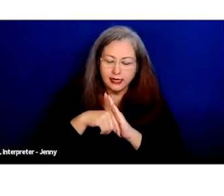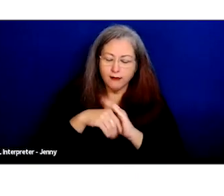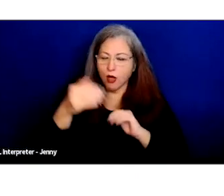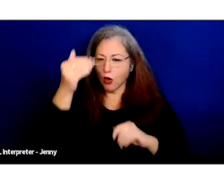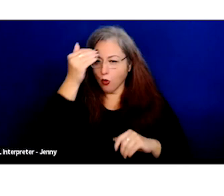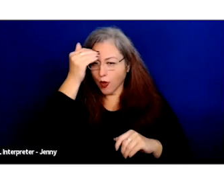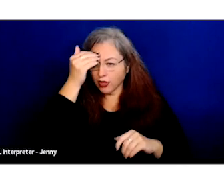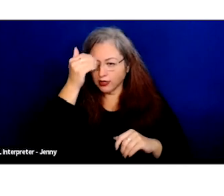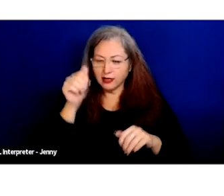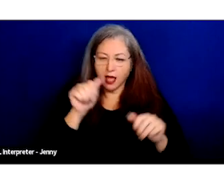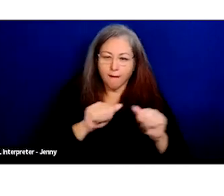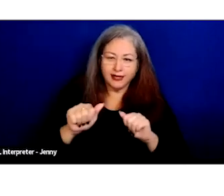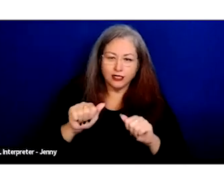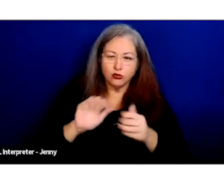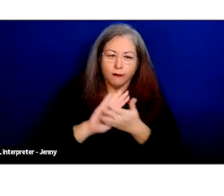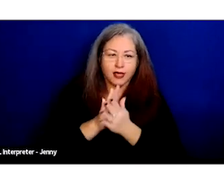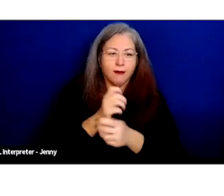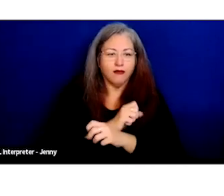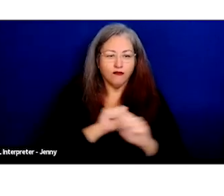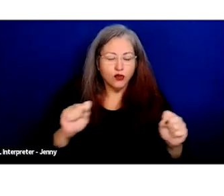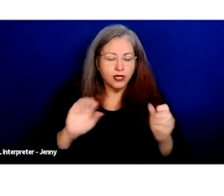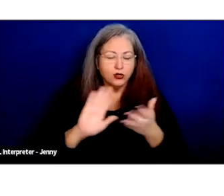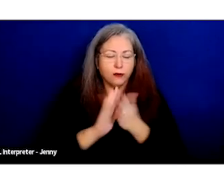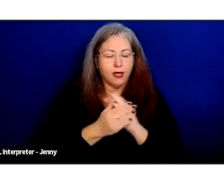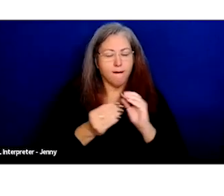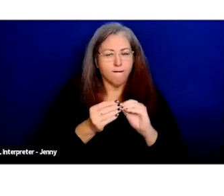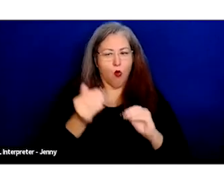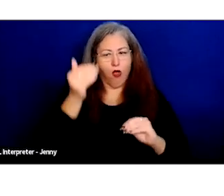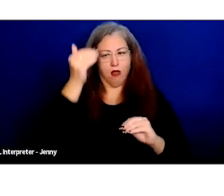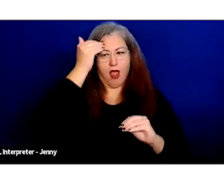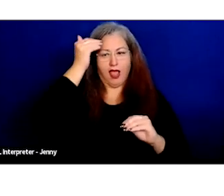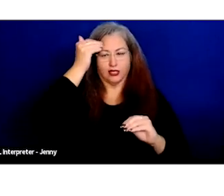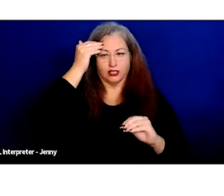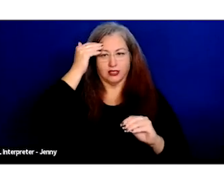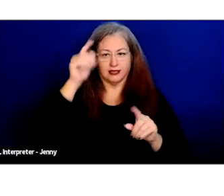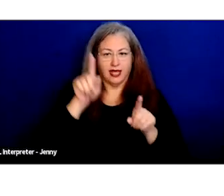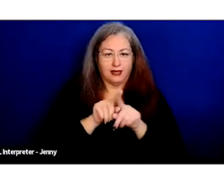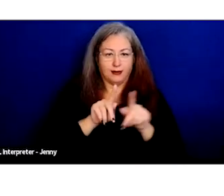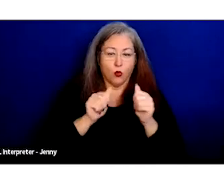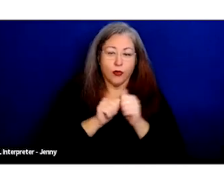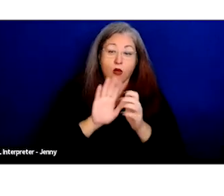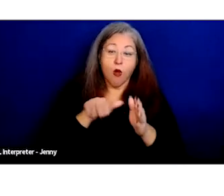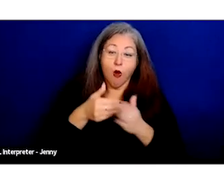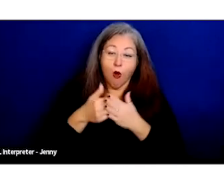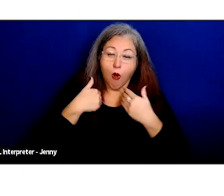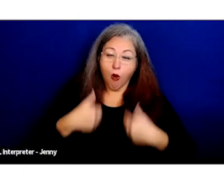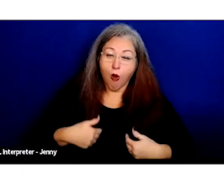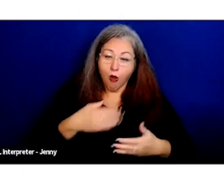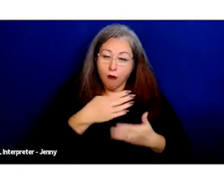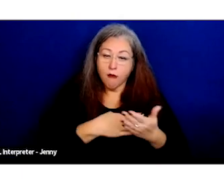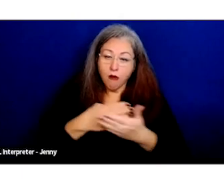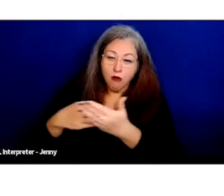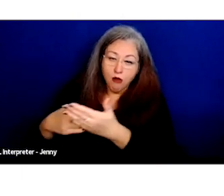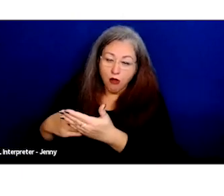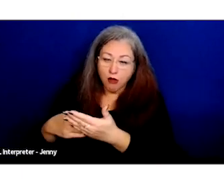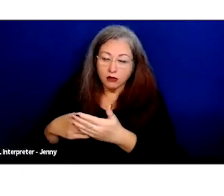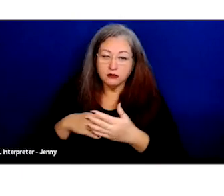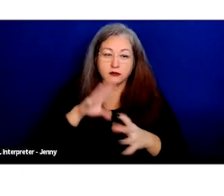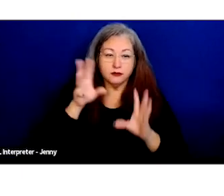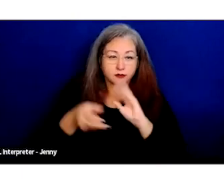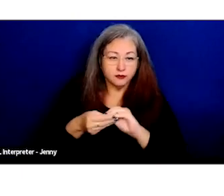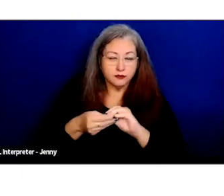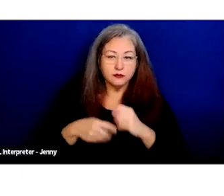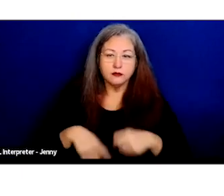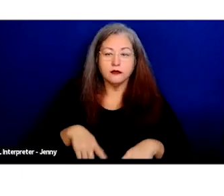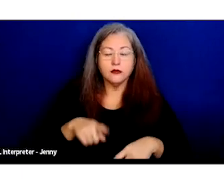capacity to be free and be conscious human beings in all parts of ourselves. So the invitation is to